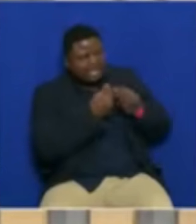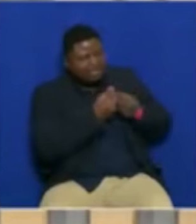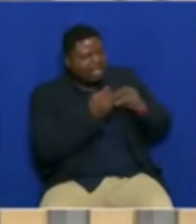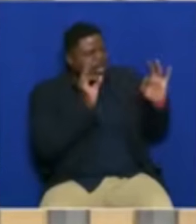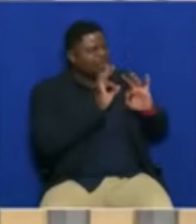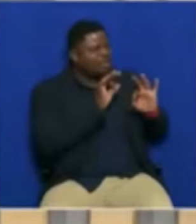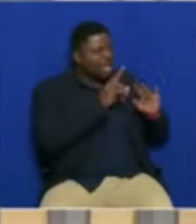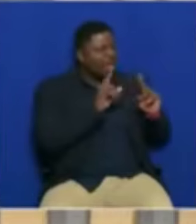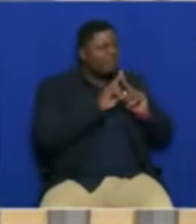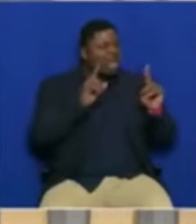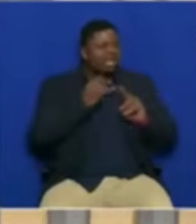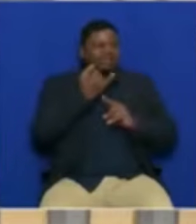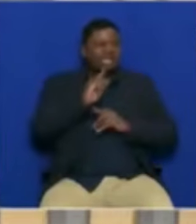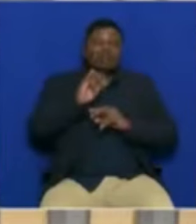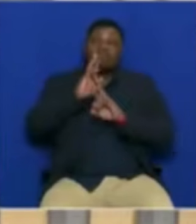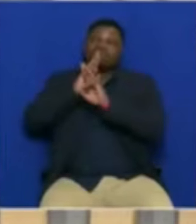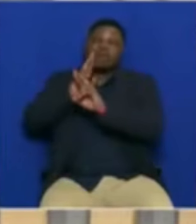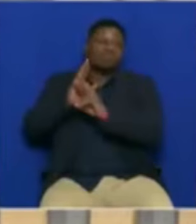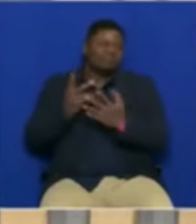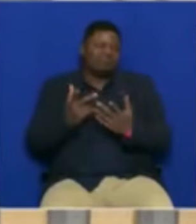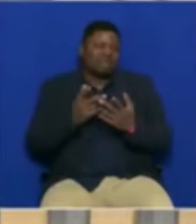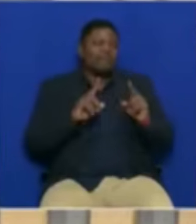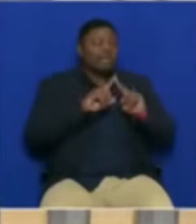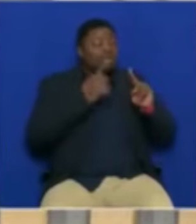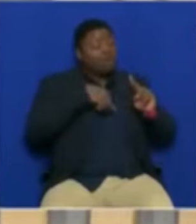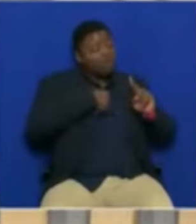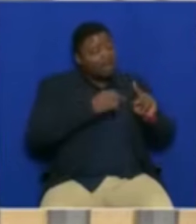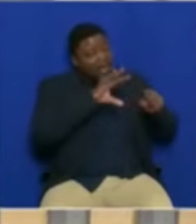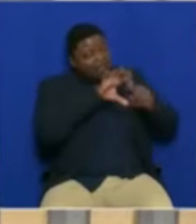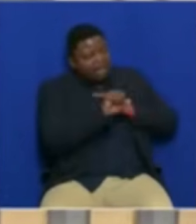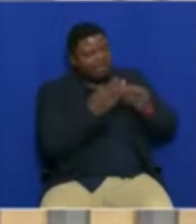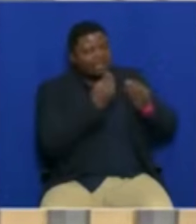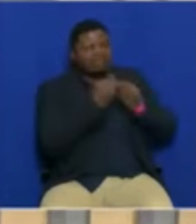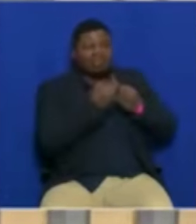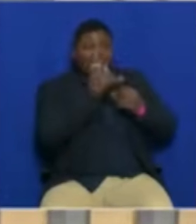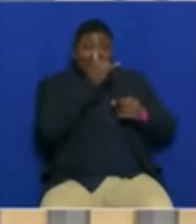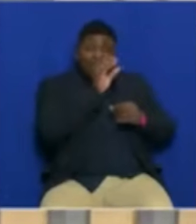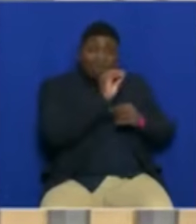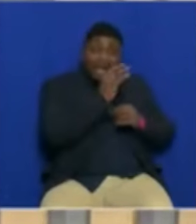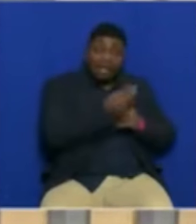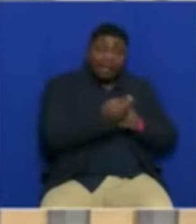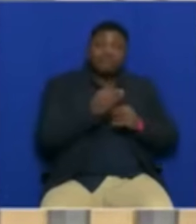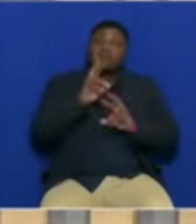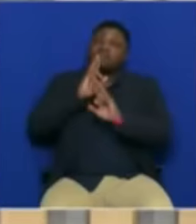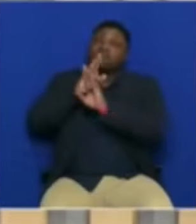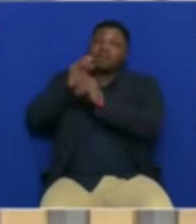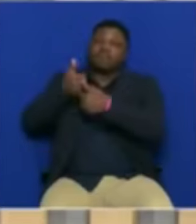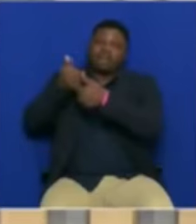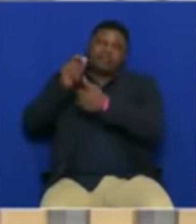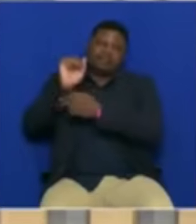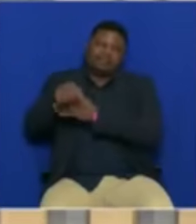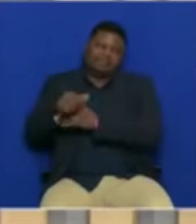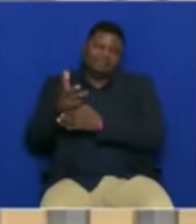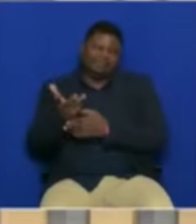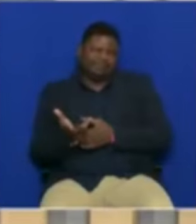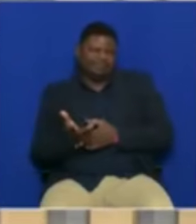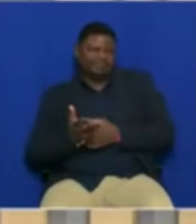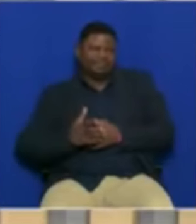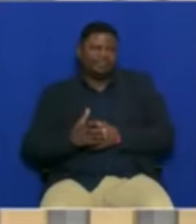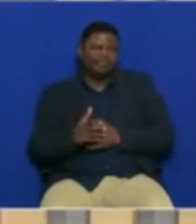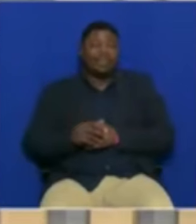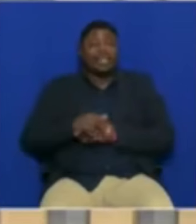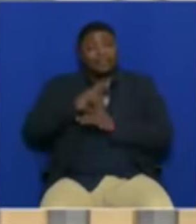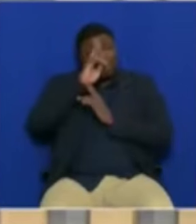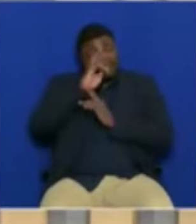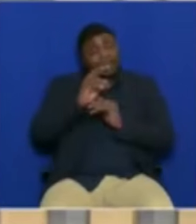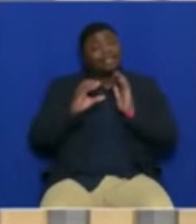27 and the reversal, when the Section 27 comes, it goes to the head of the office, and the head of office, together with